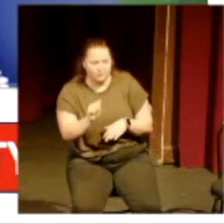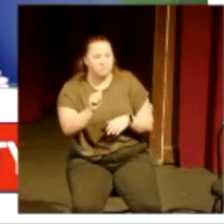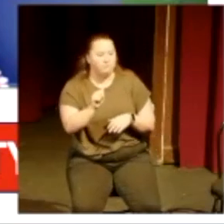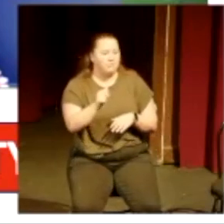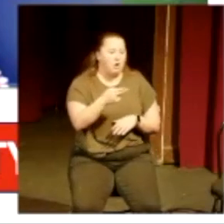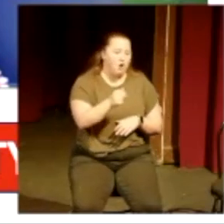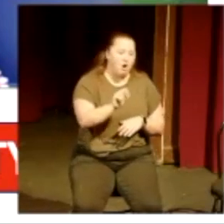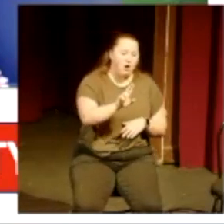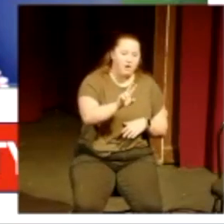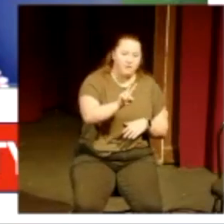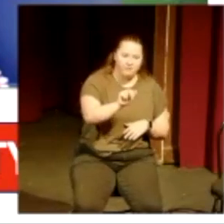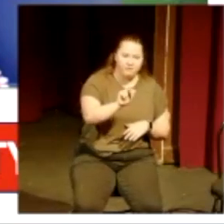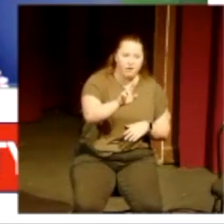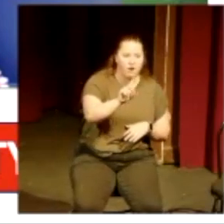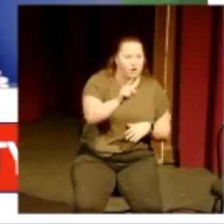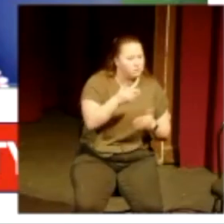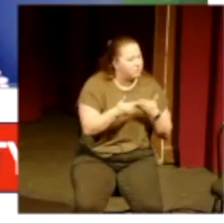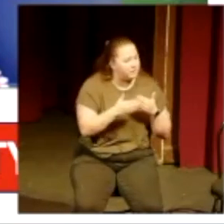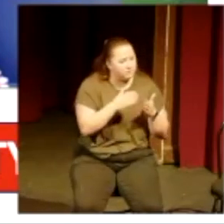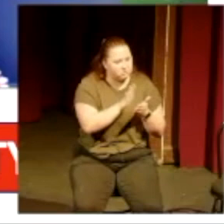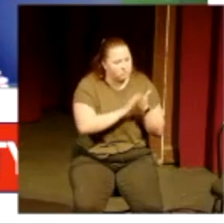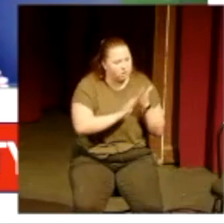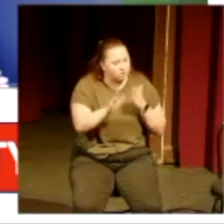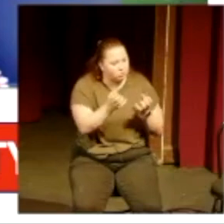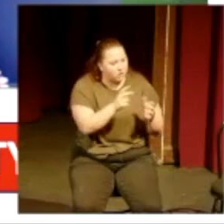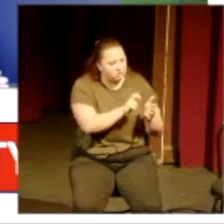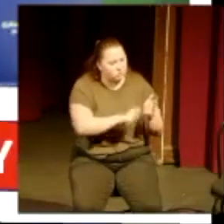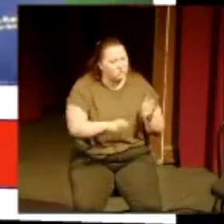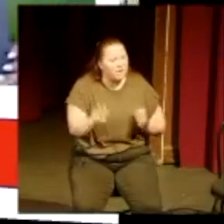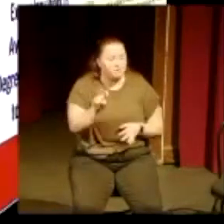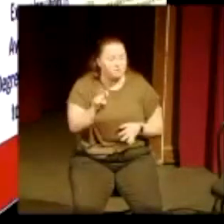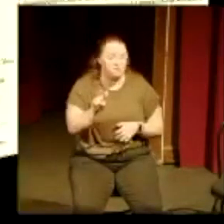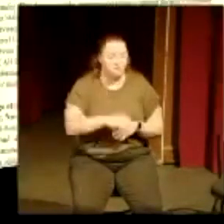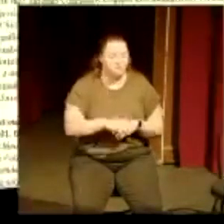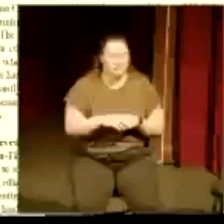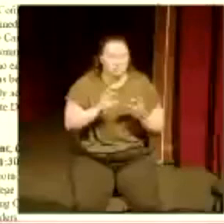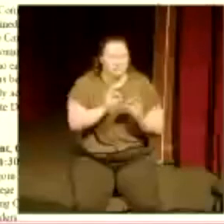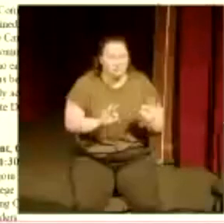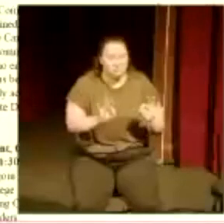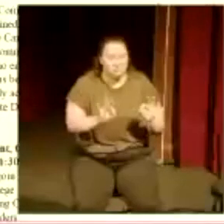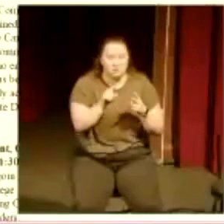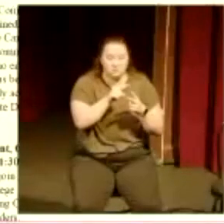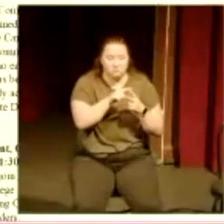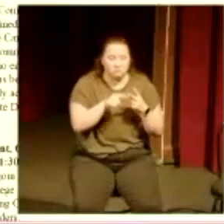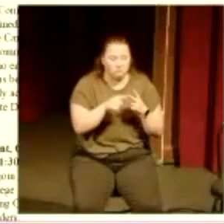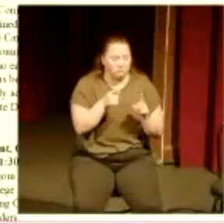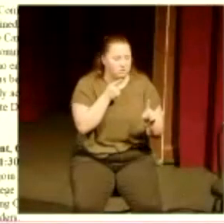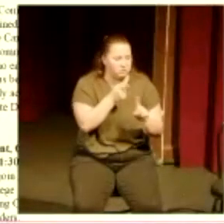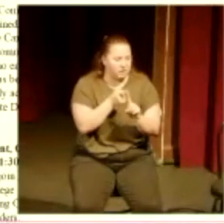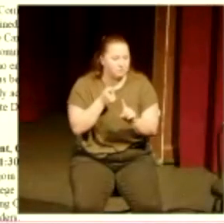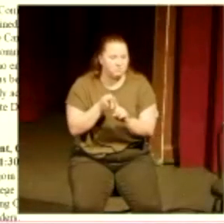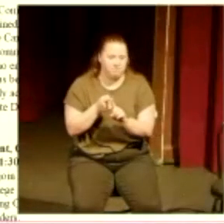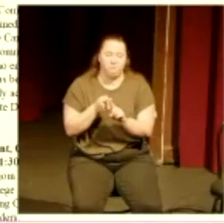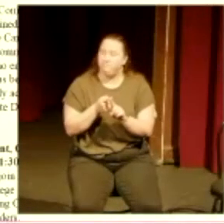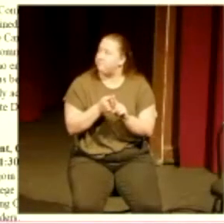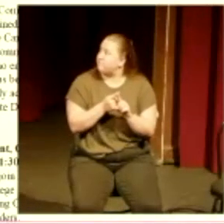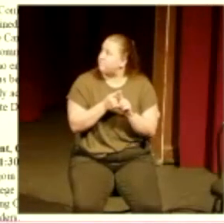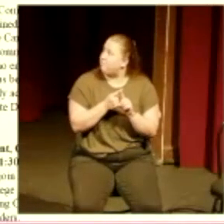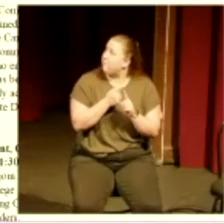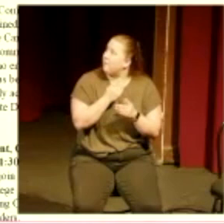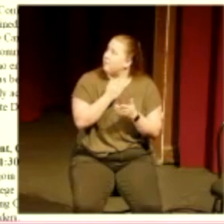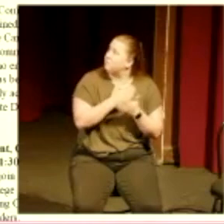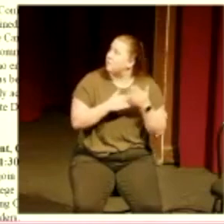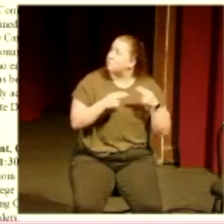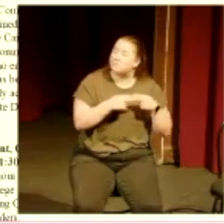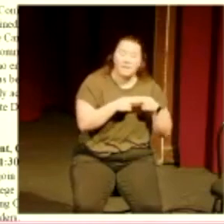transfer level QR and English first. So great objectives. We've got some slides to share here. I think I shared this